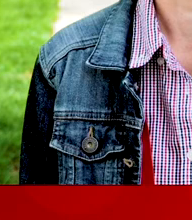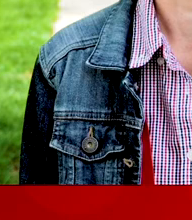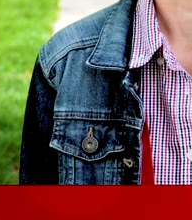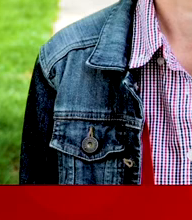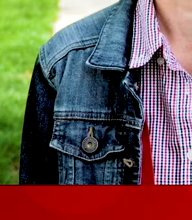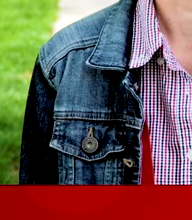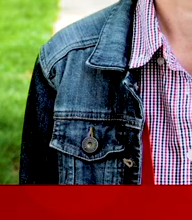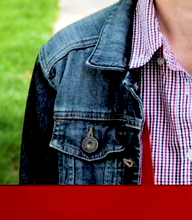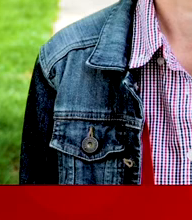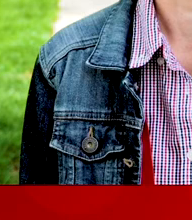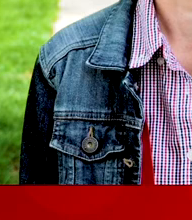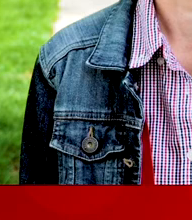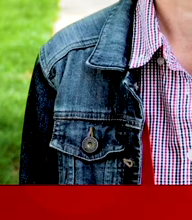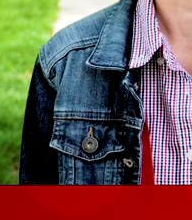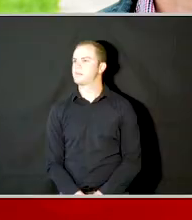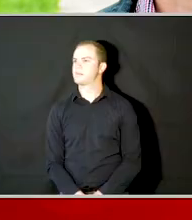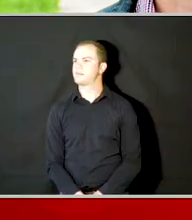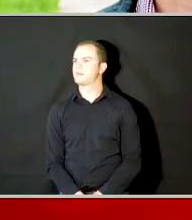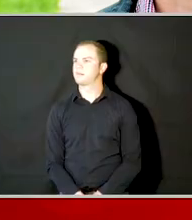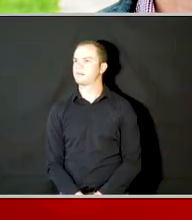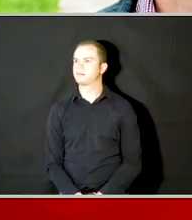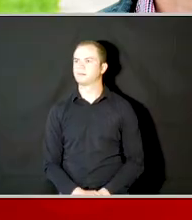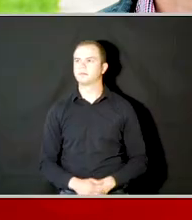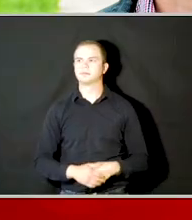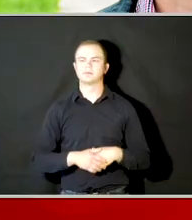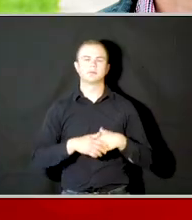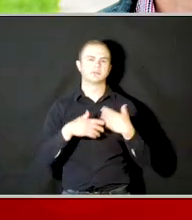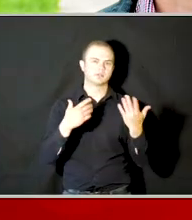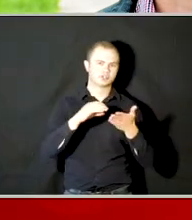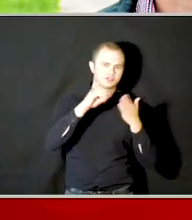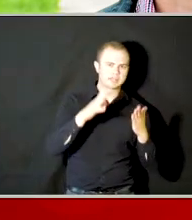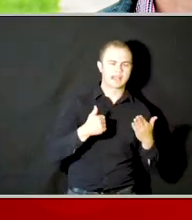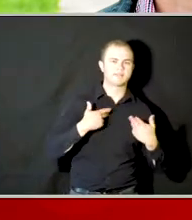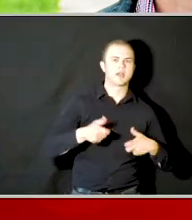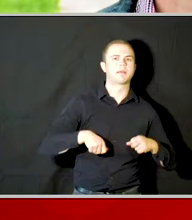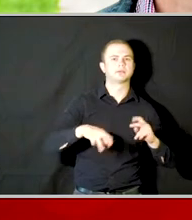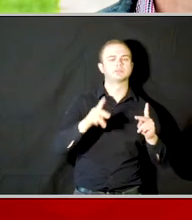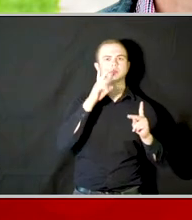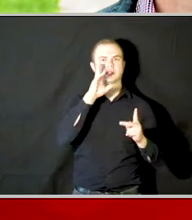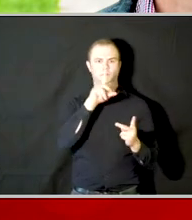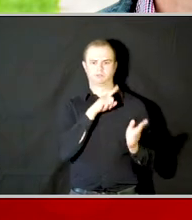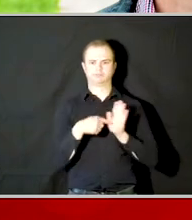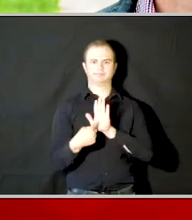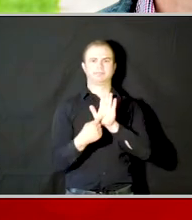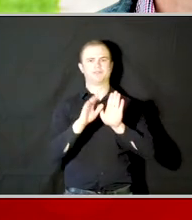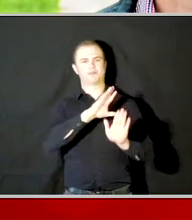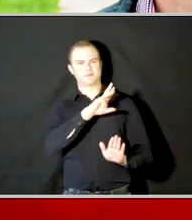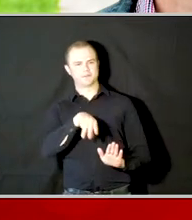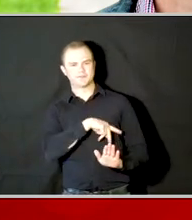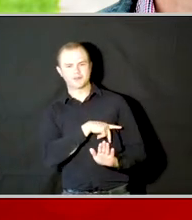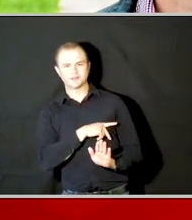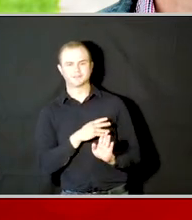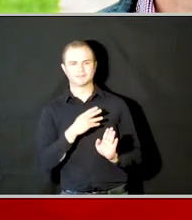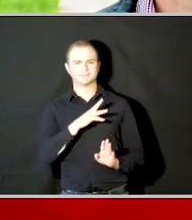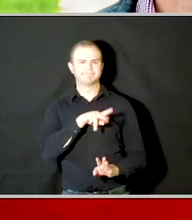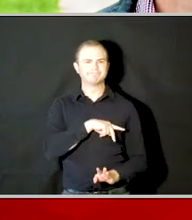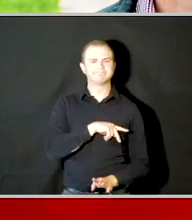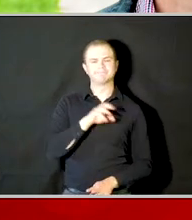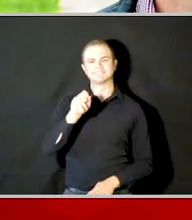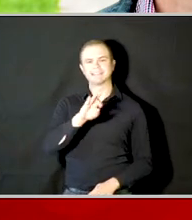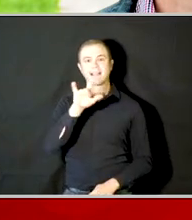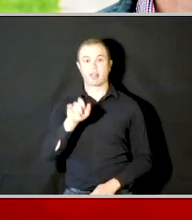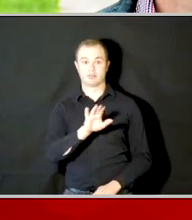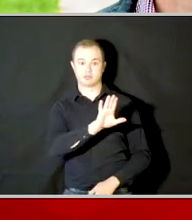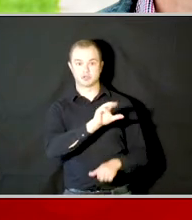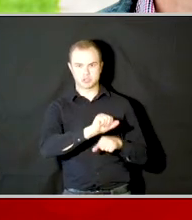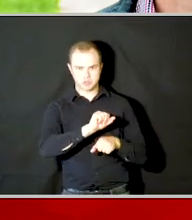and digital methods, allowing students an opportunity to create work that reflects their own personal style. Her own work, which also uses